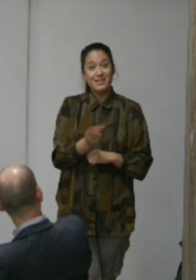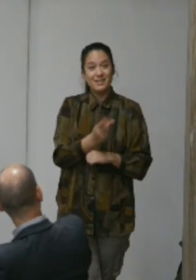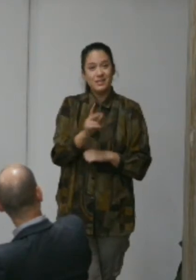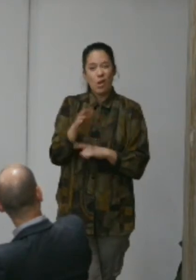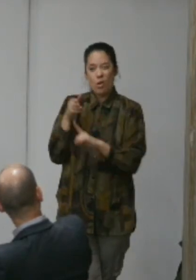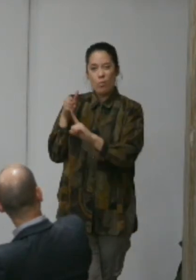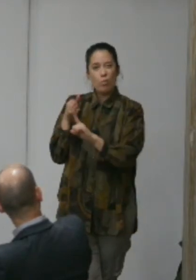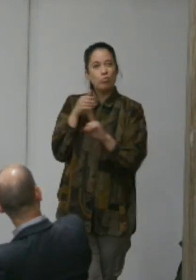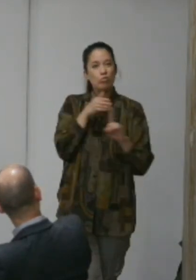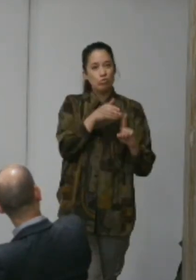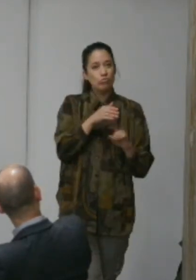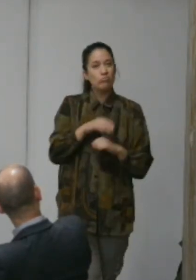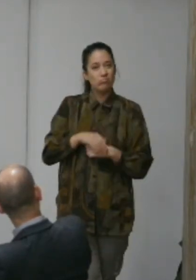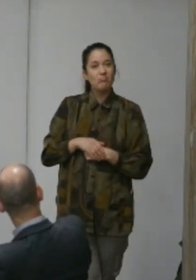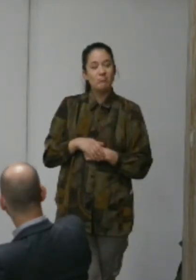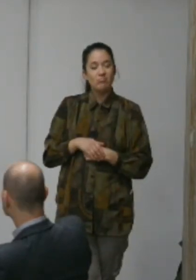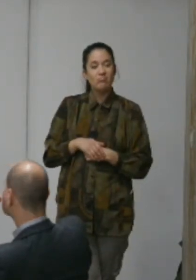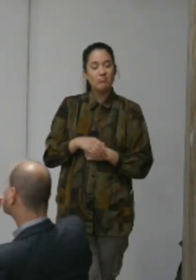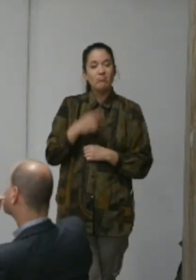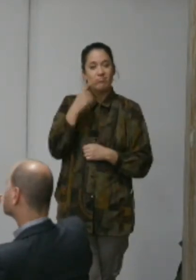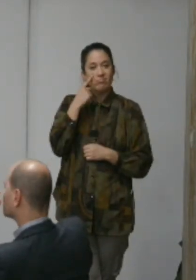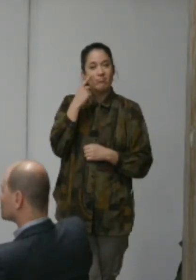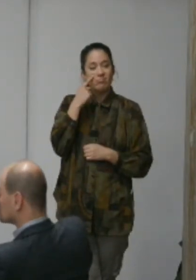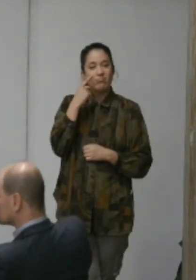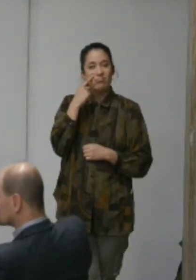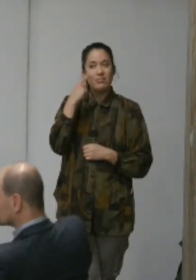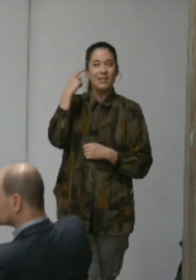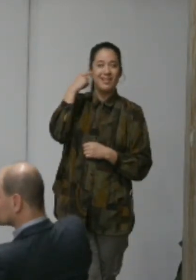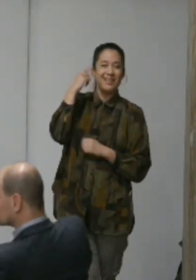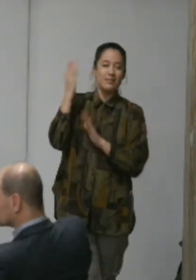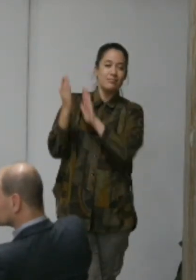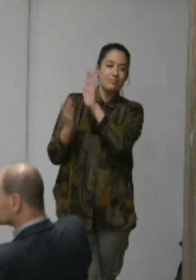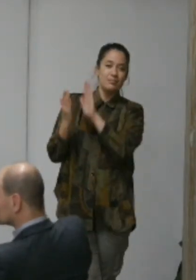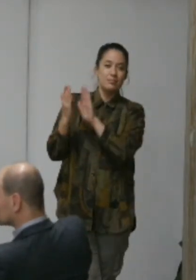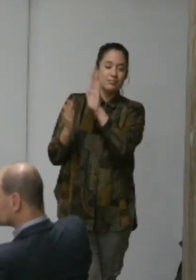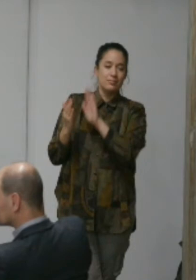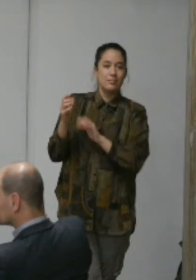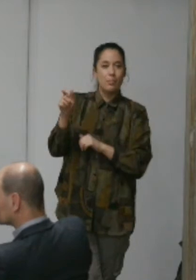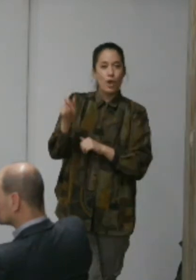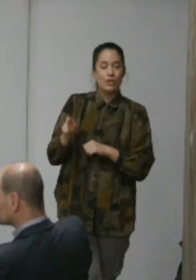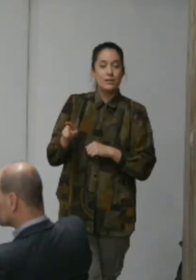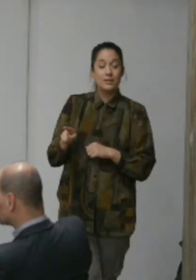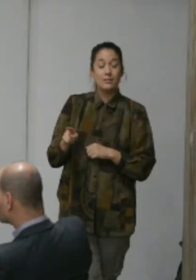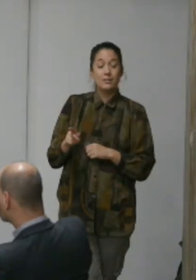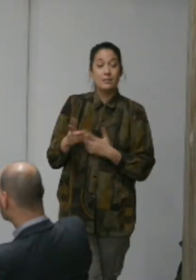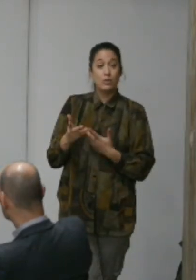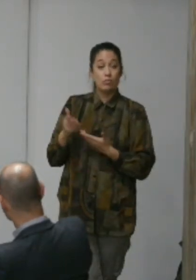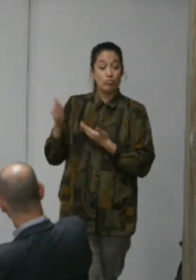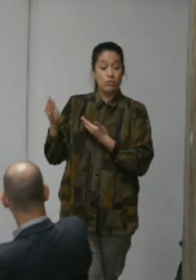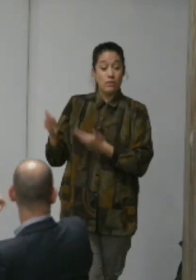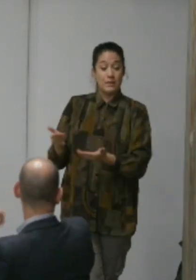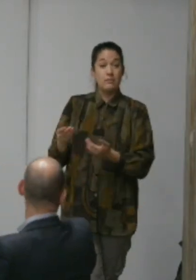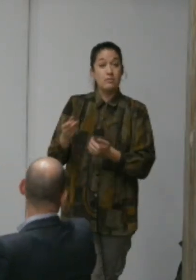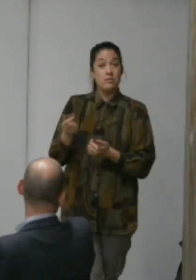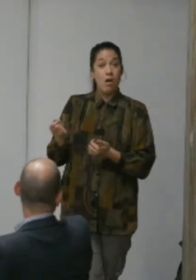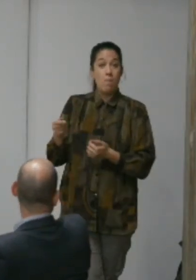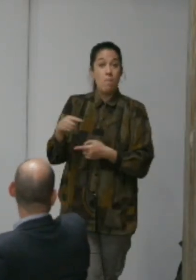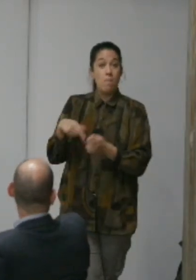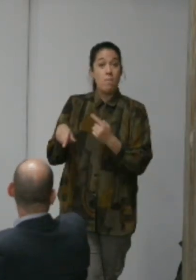approach in that your doula is probably in person. Some of these services are voluntary or, you